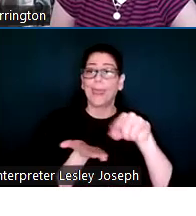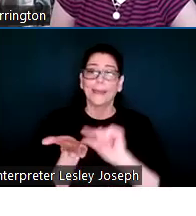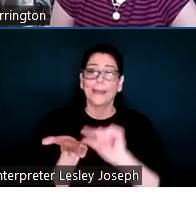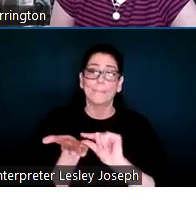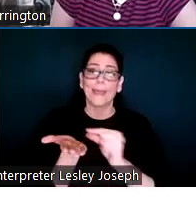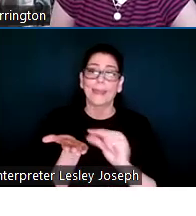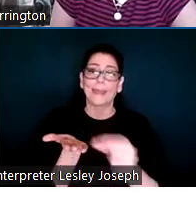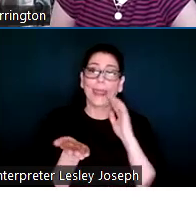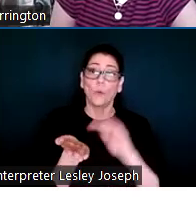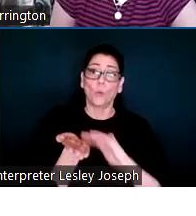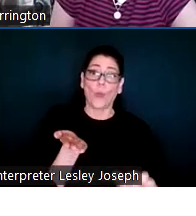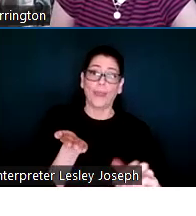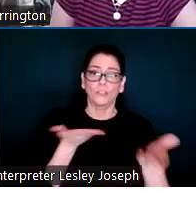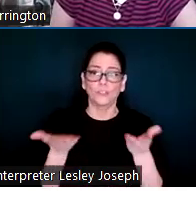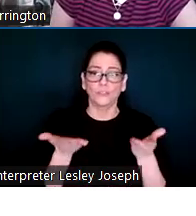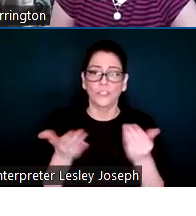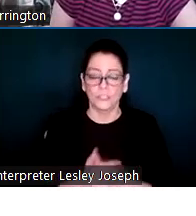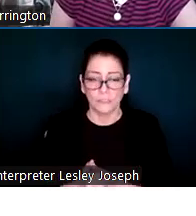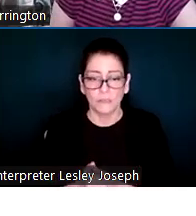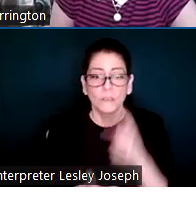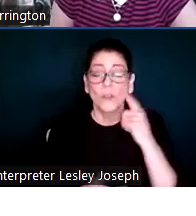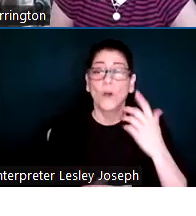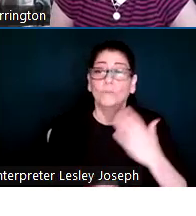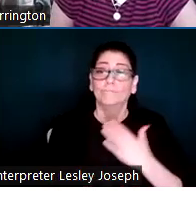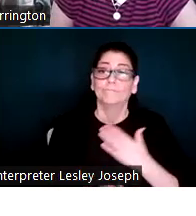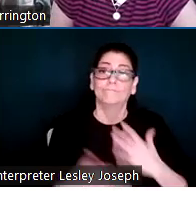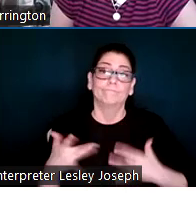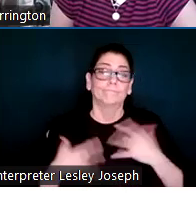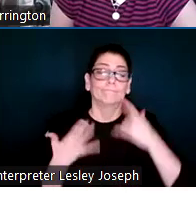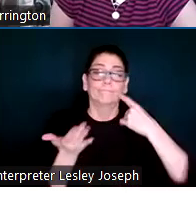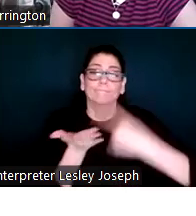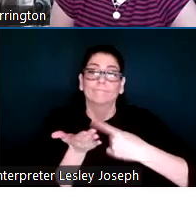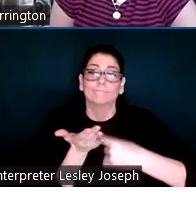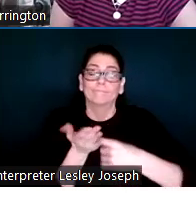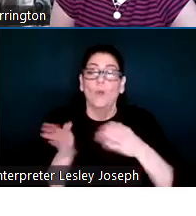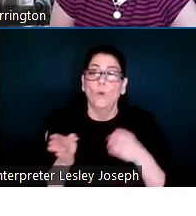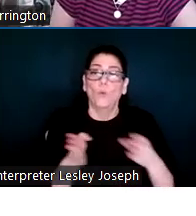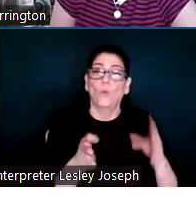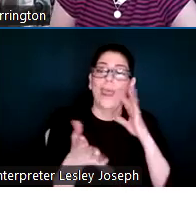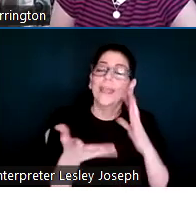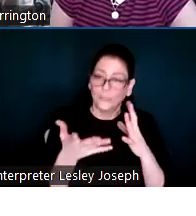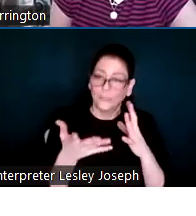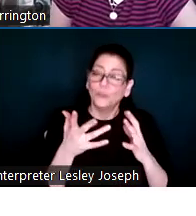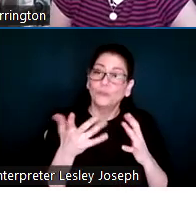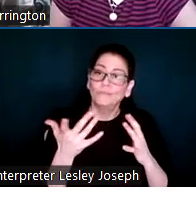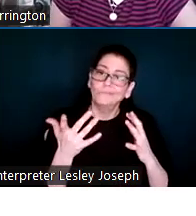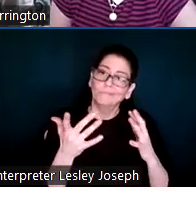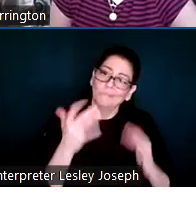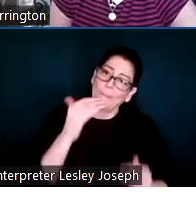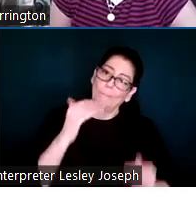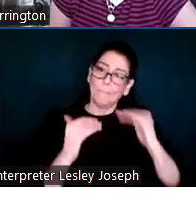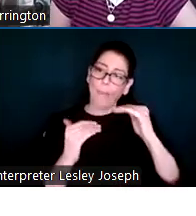So we are excited about talking about ways that we fill in those gaps in creative methods.